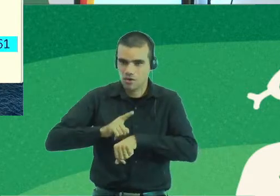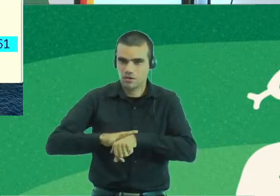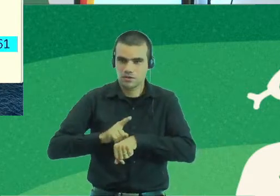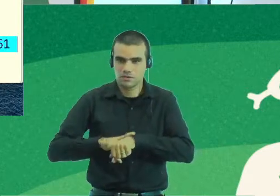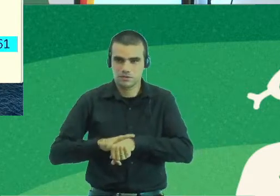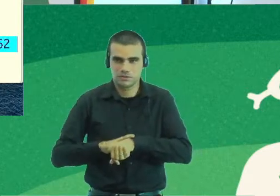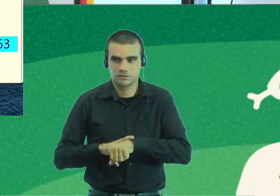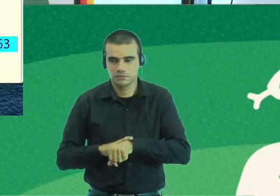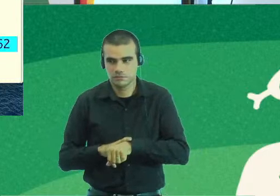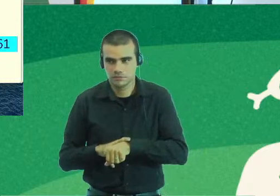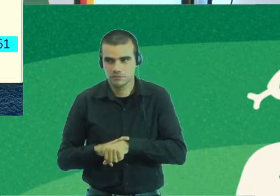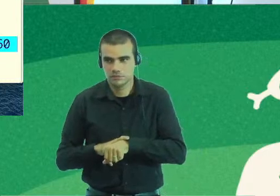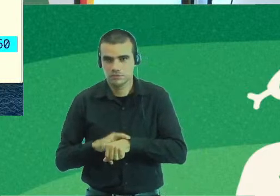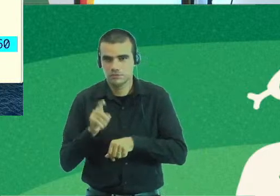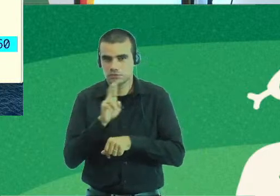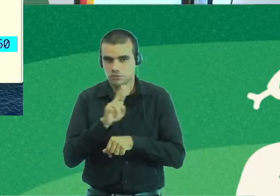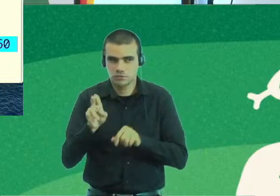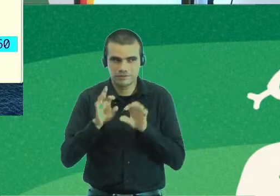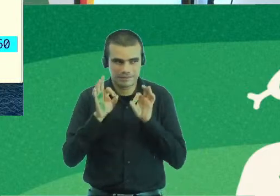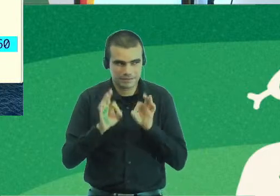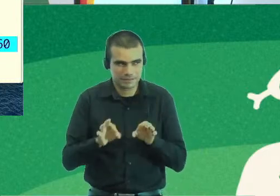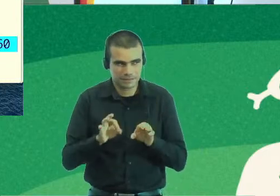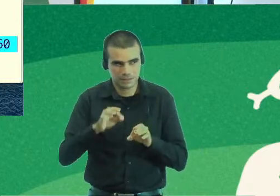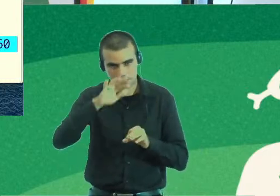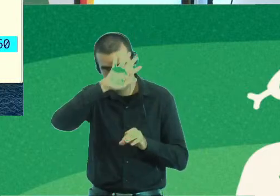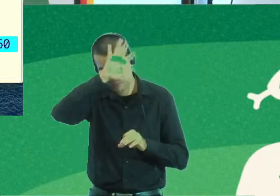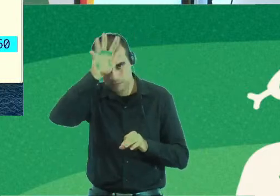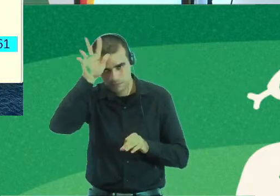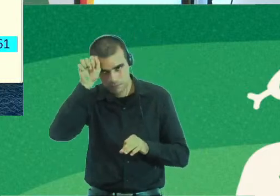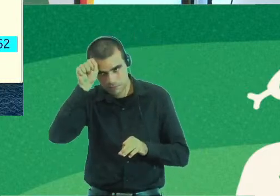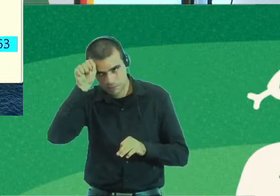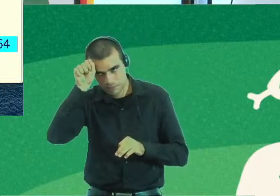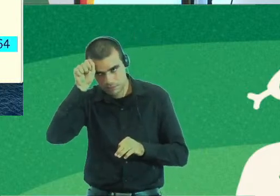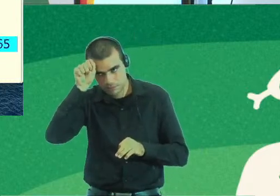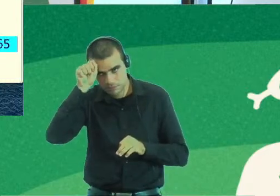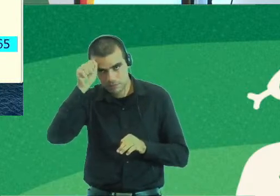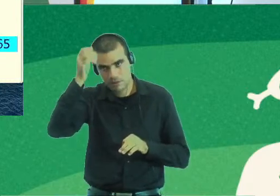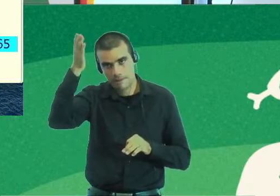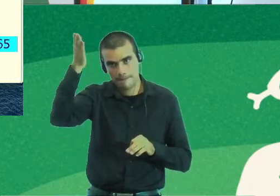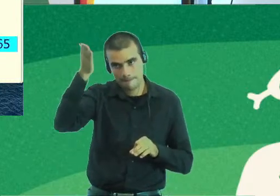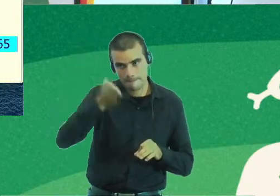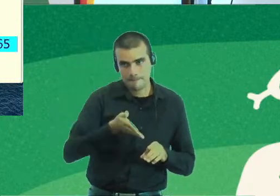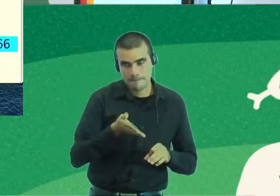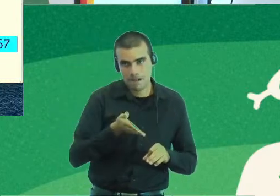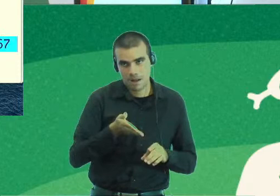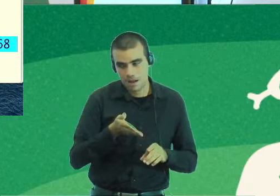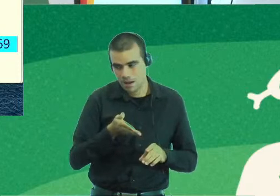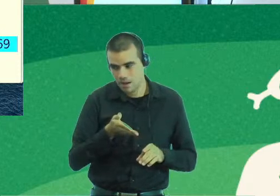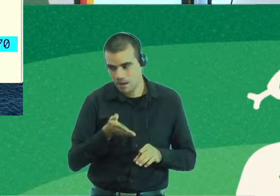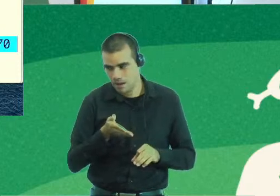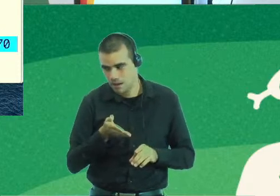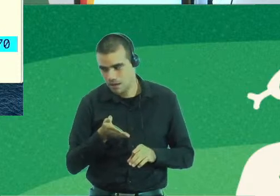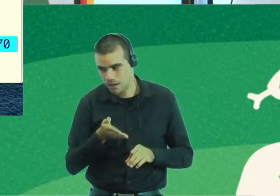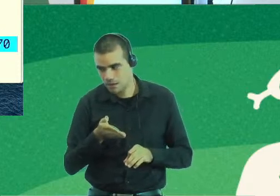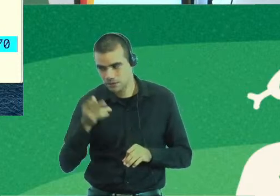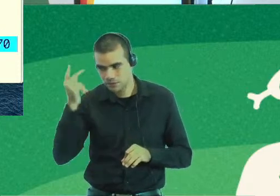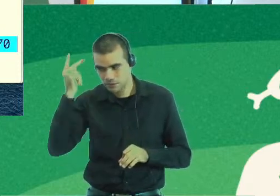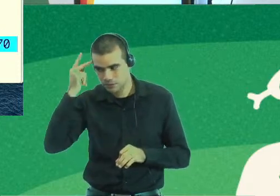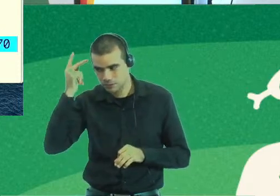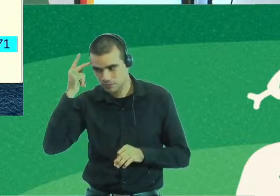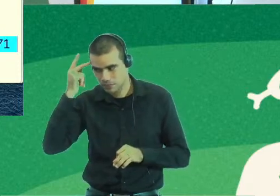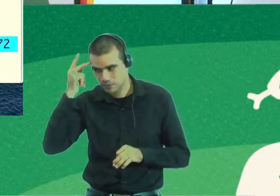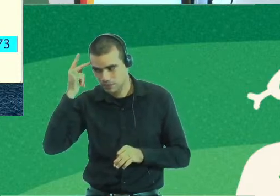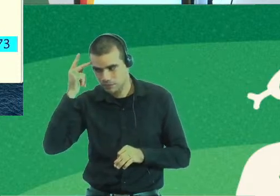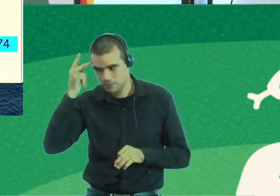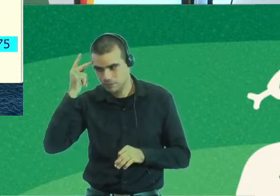America slash, did I spell it right? Yeah, America slash Sao underscore Paulo, and